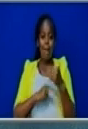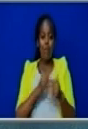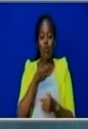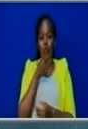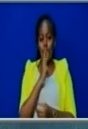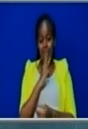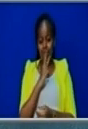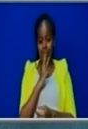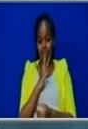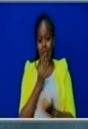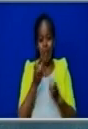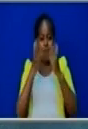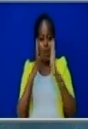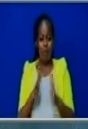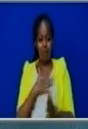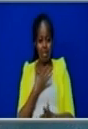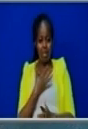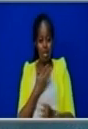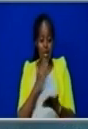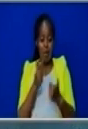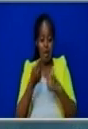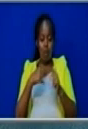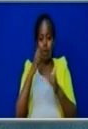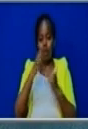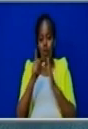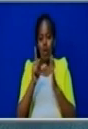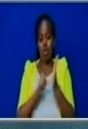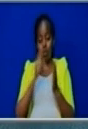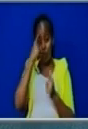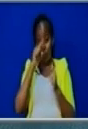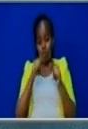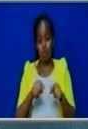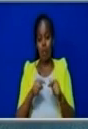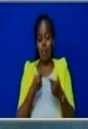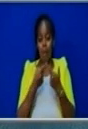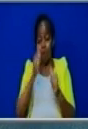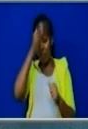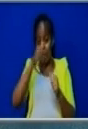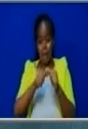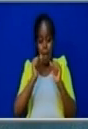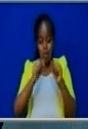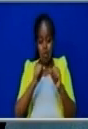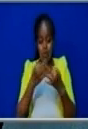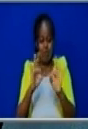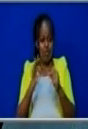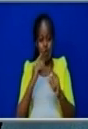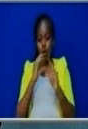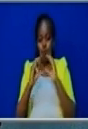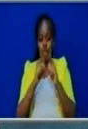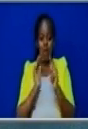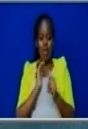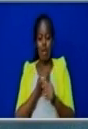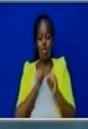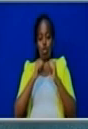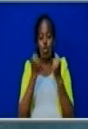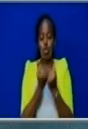water. My dear viewer, that marks the end of our lesson for today. But remember, you can feel free to communicate with us on our